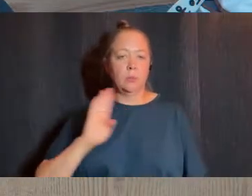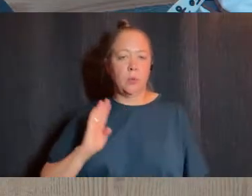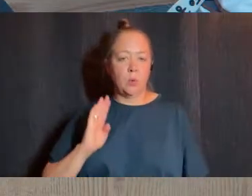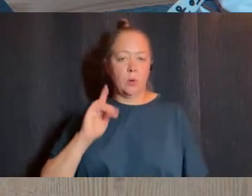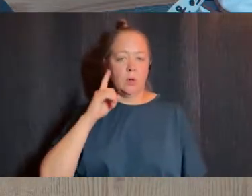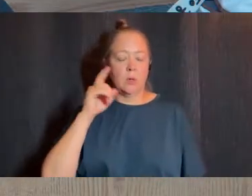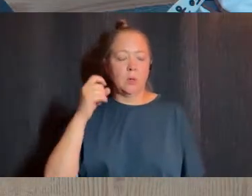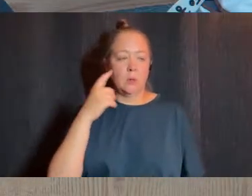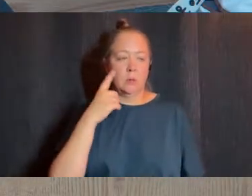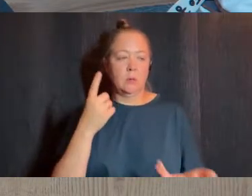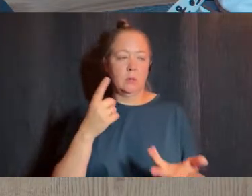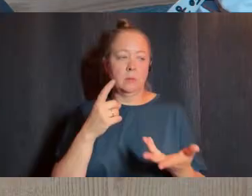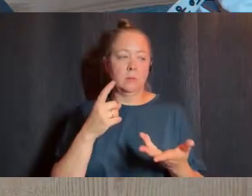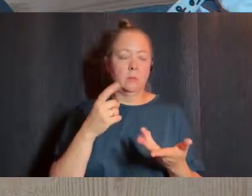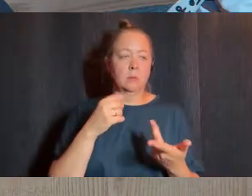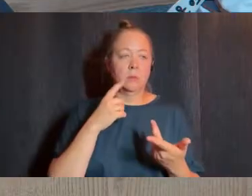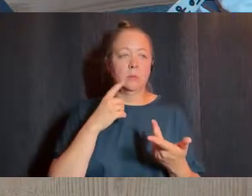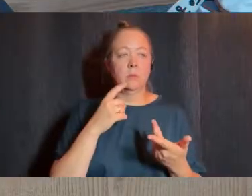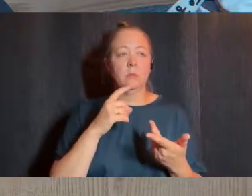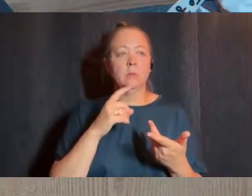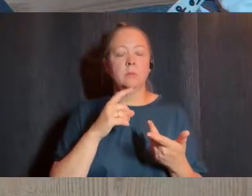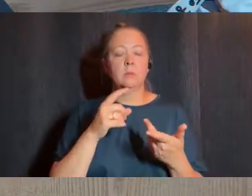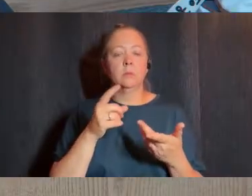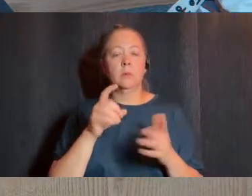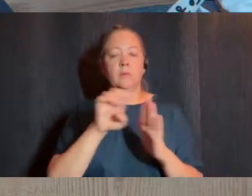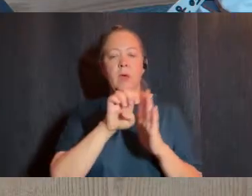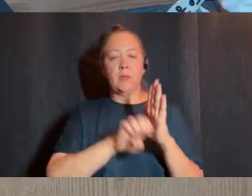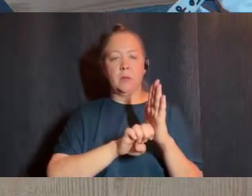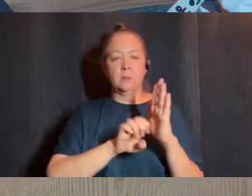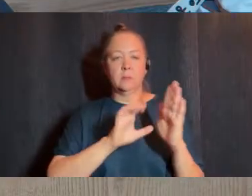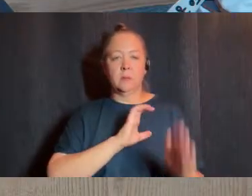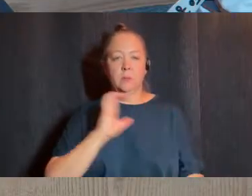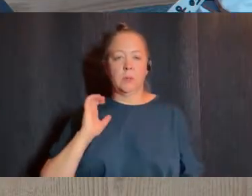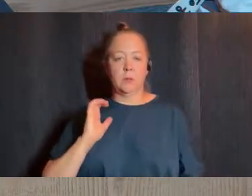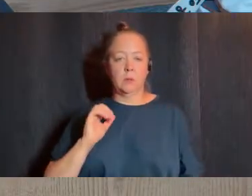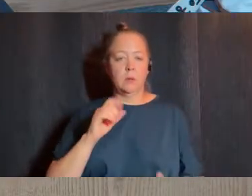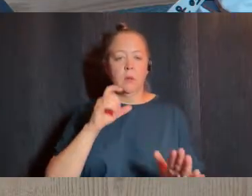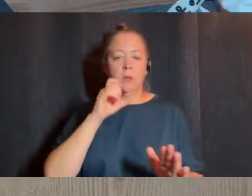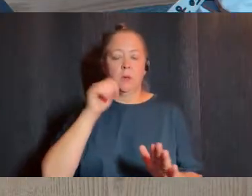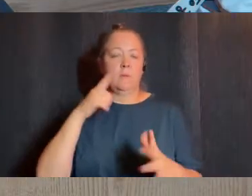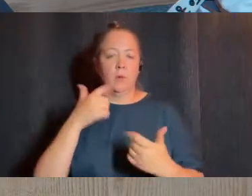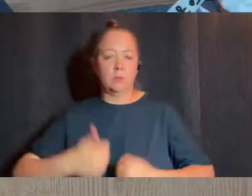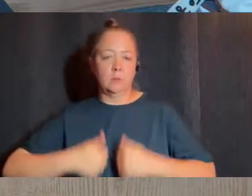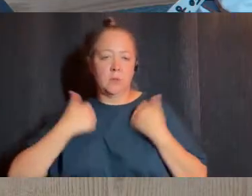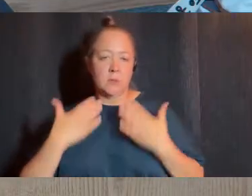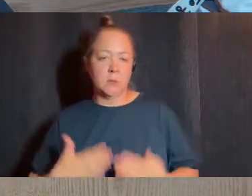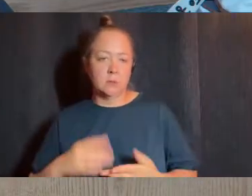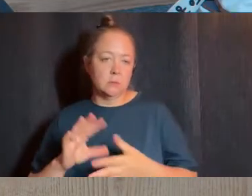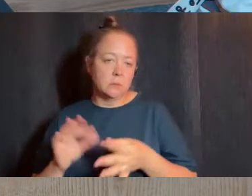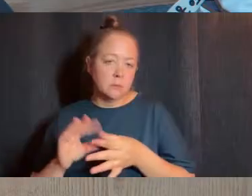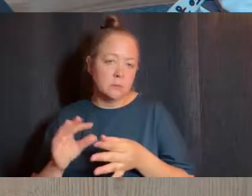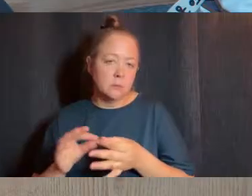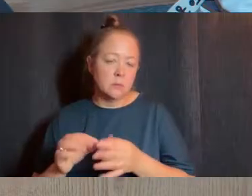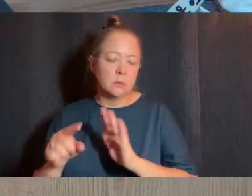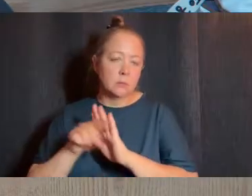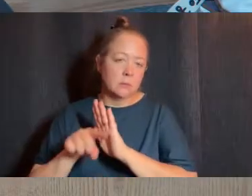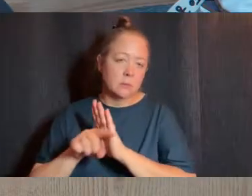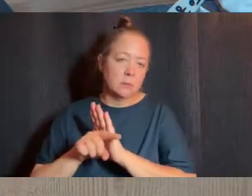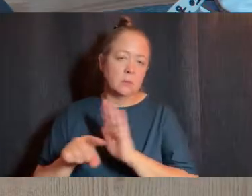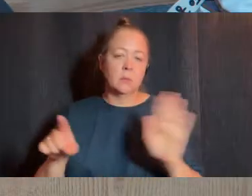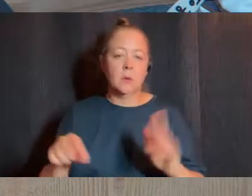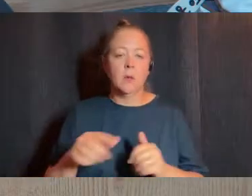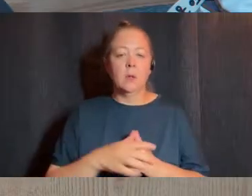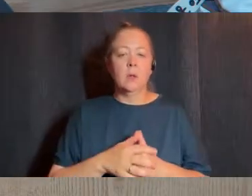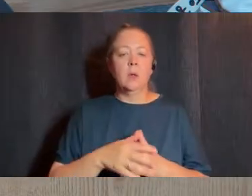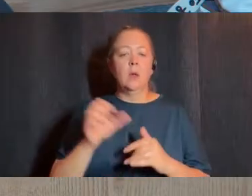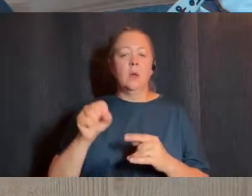verdict. The question has already been presented to the appropriate bodies, fully deliberated, and guidance issued, affirming that my appointment